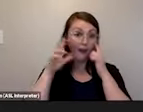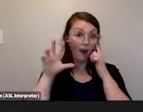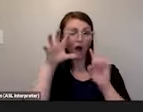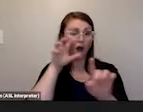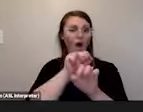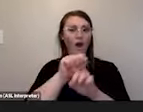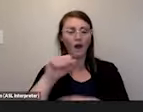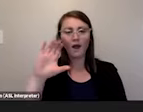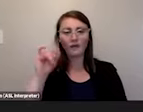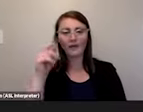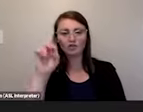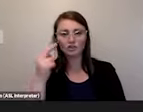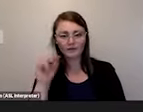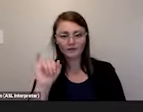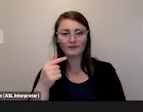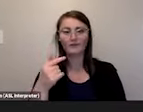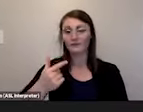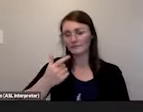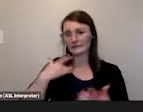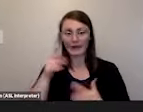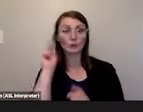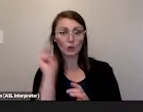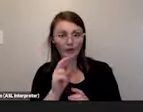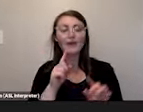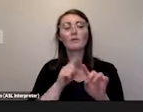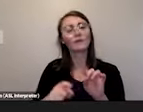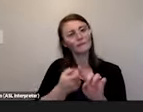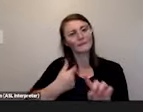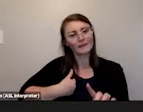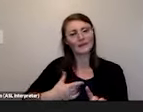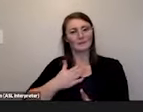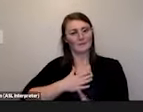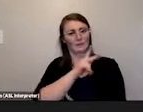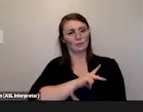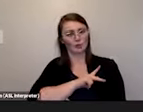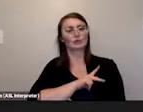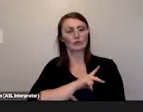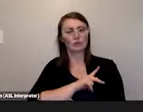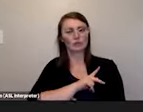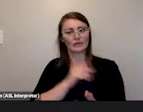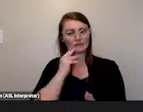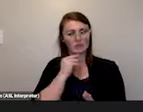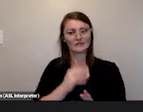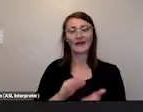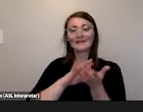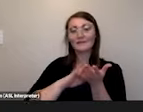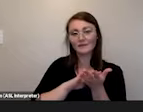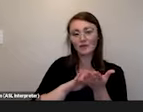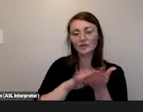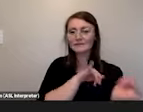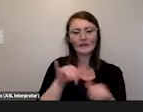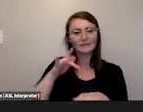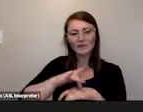understand so much from personal experience that tactile, it's the same way with touch. When you feel something, you want it